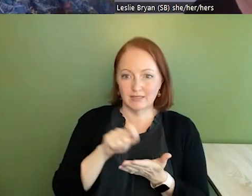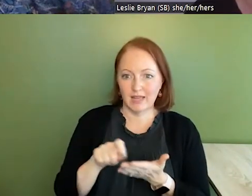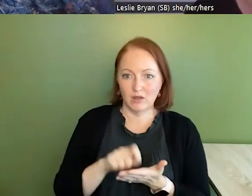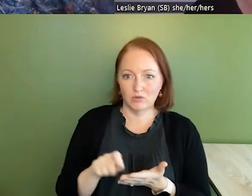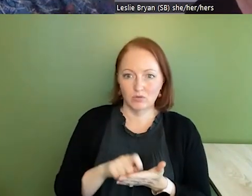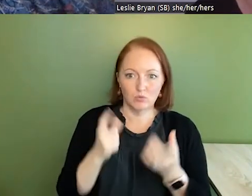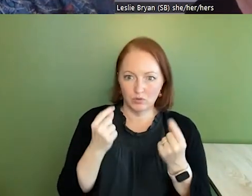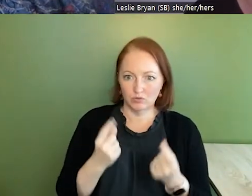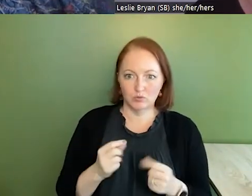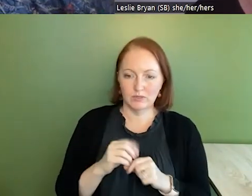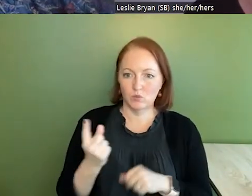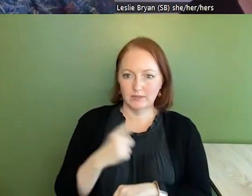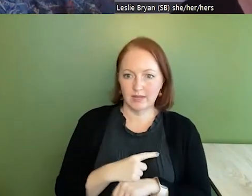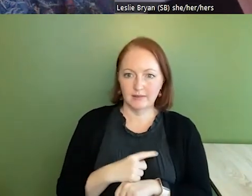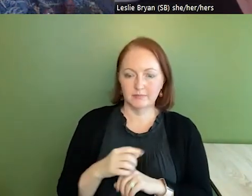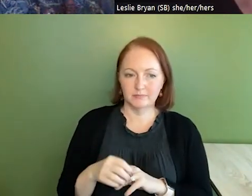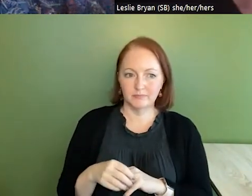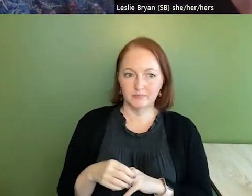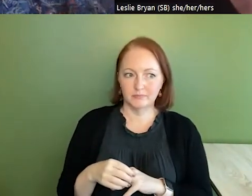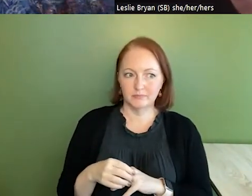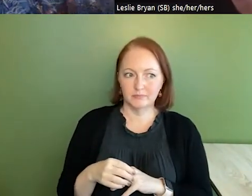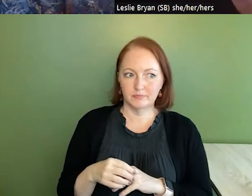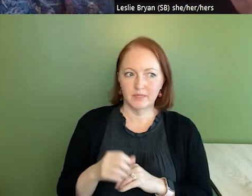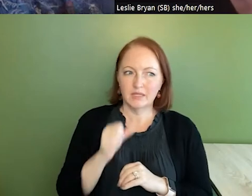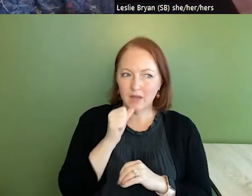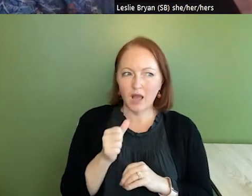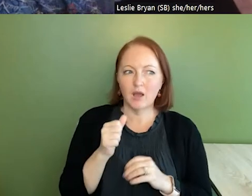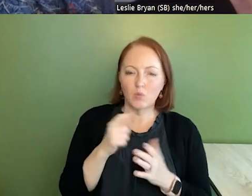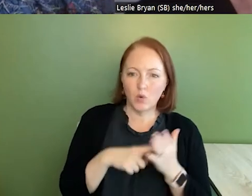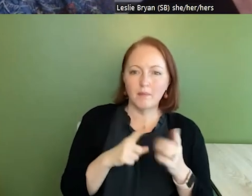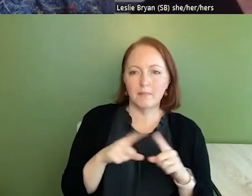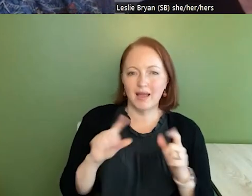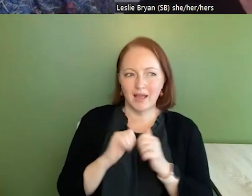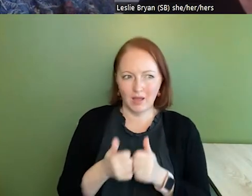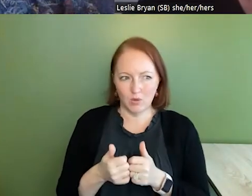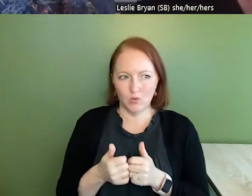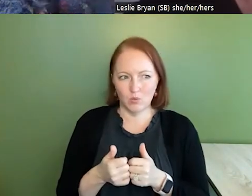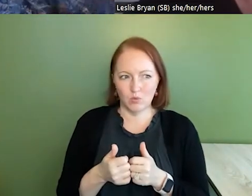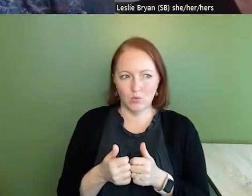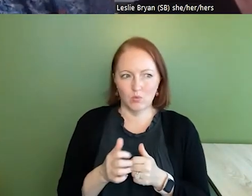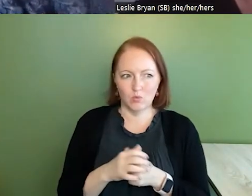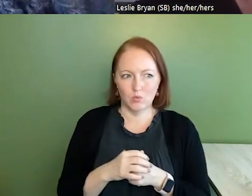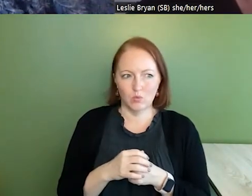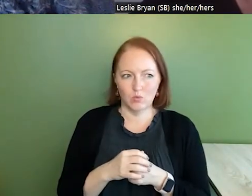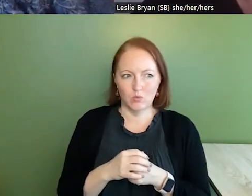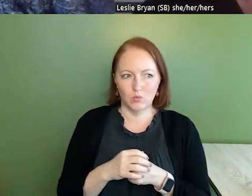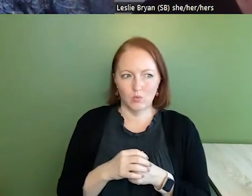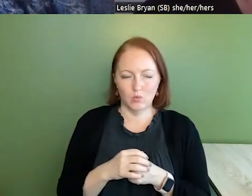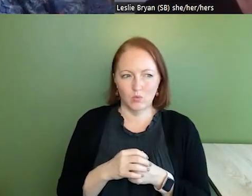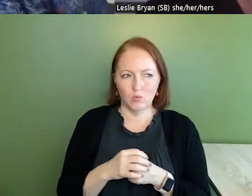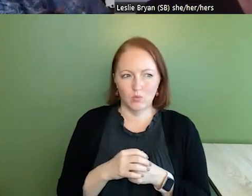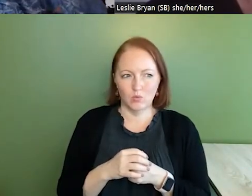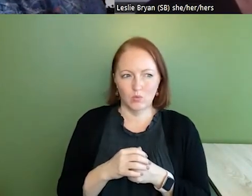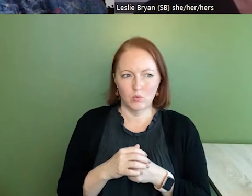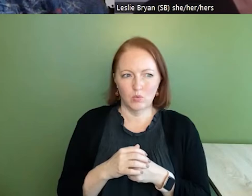what you do in that day, and not just what you do, but how you do it. Right. Right. And then I want you to like, think about what